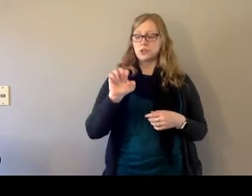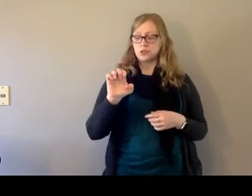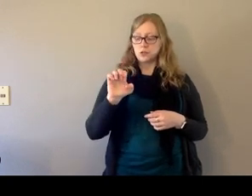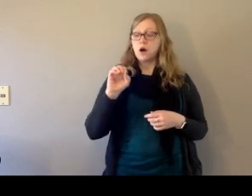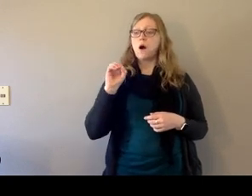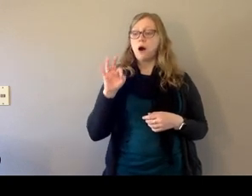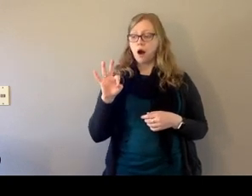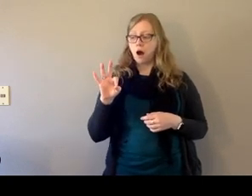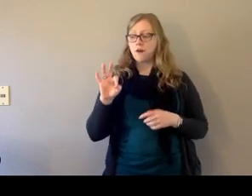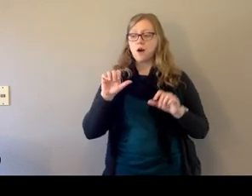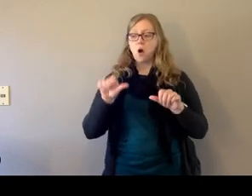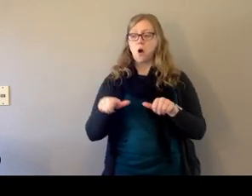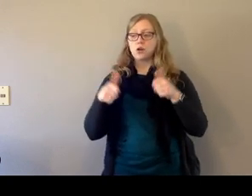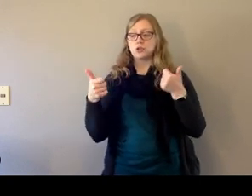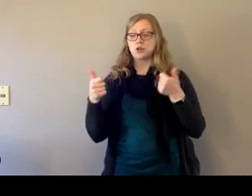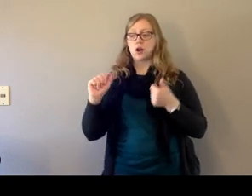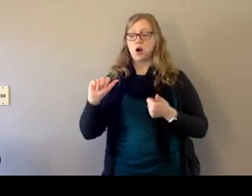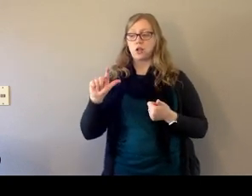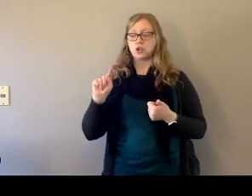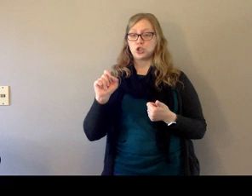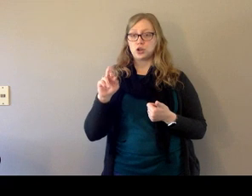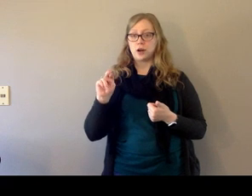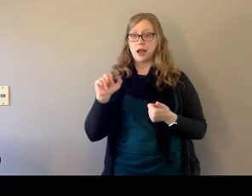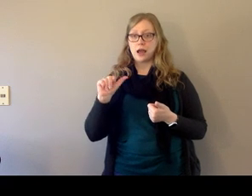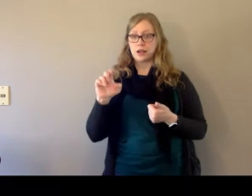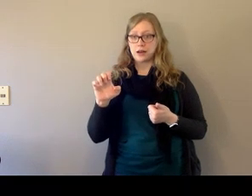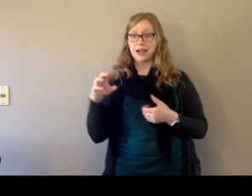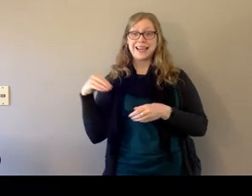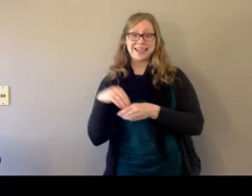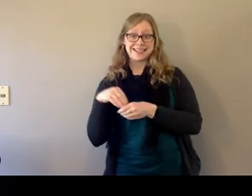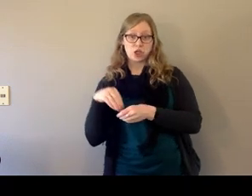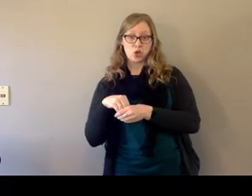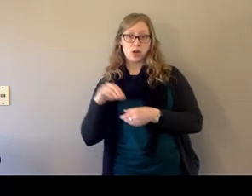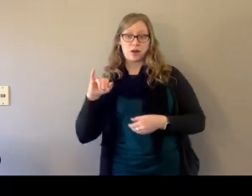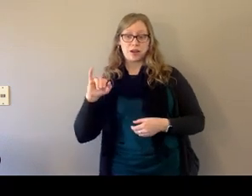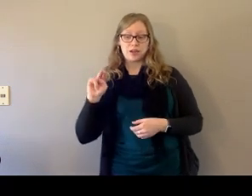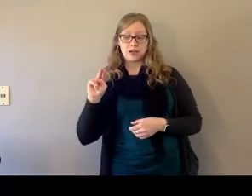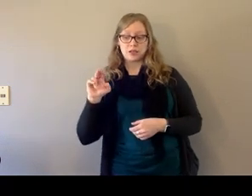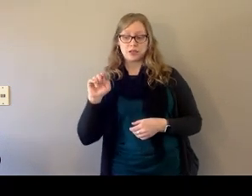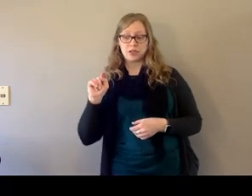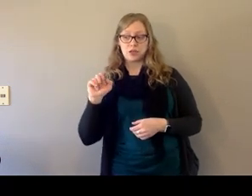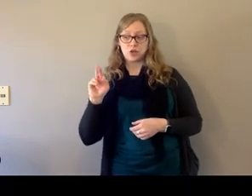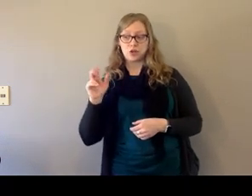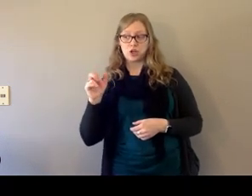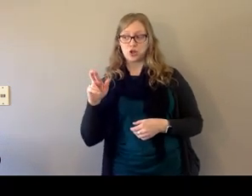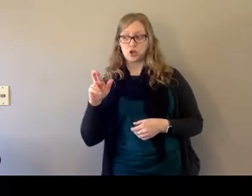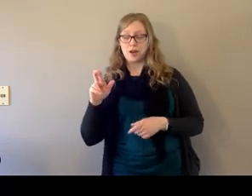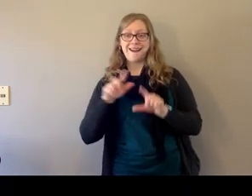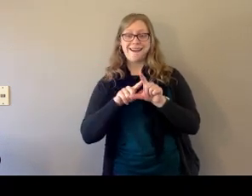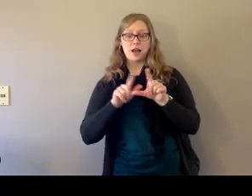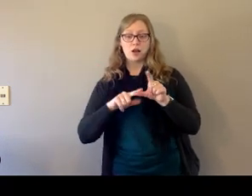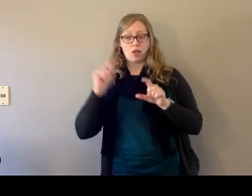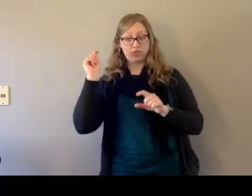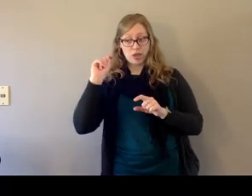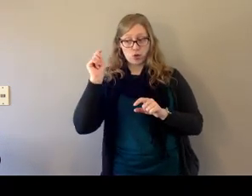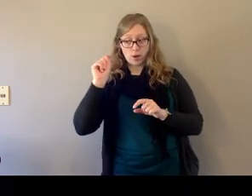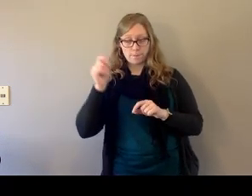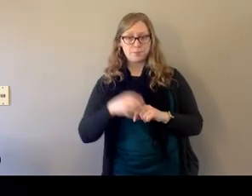of the alternate interior angle theorem. Now